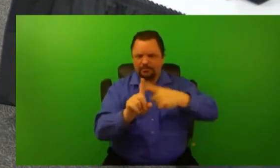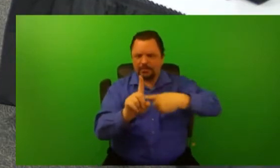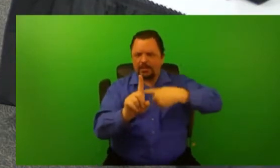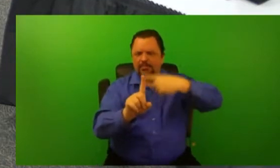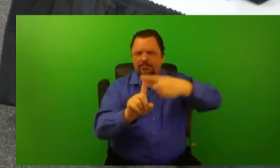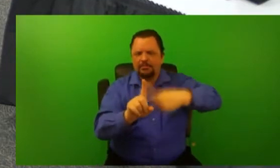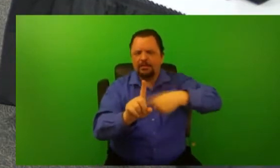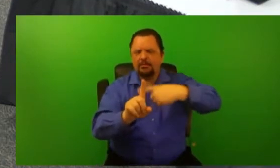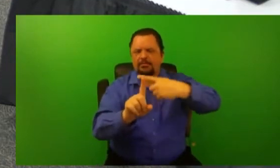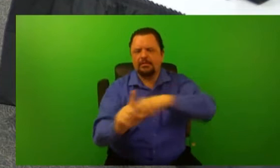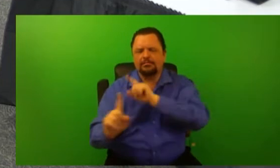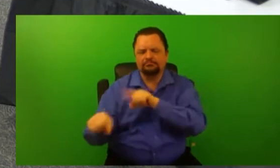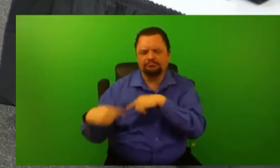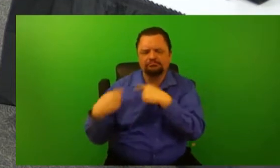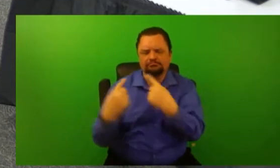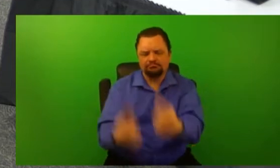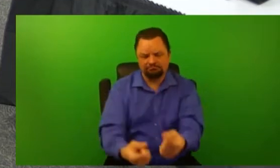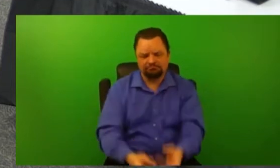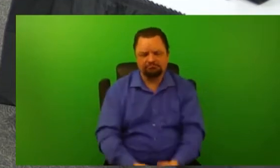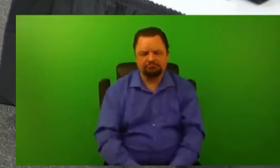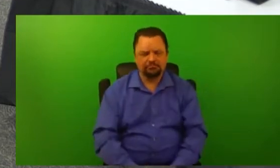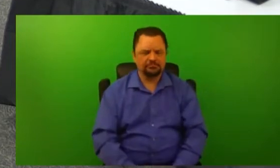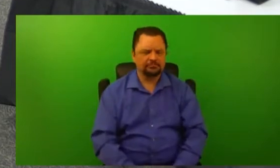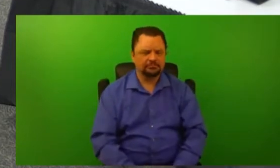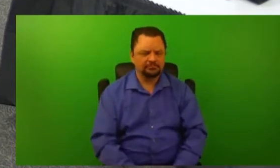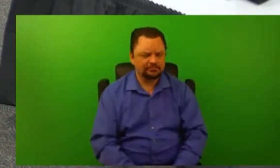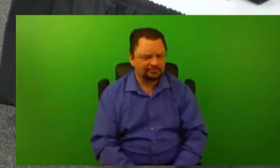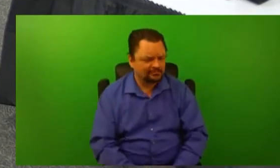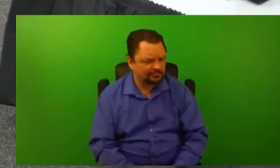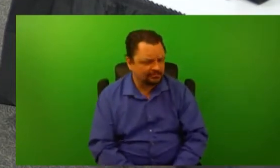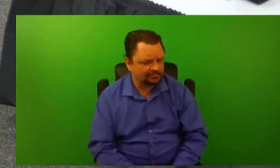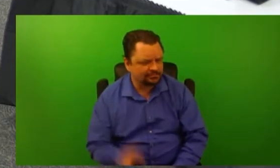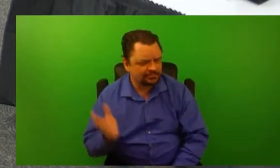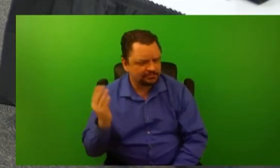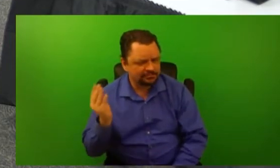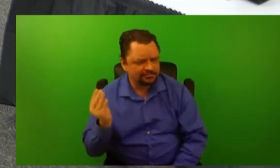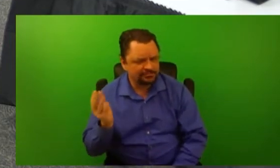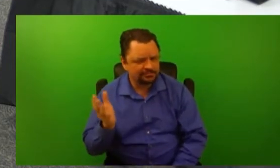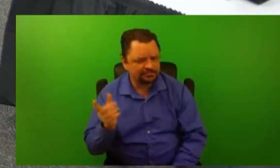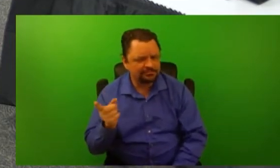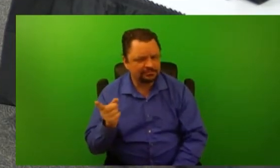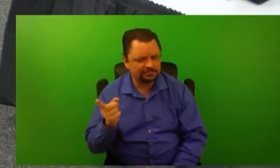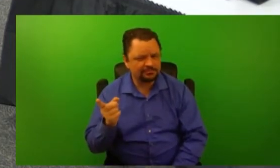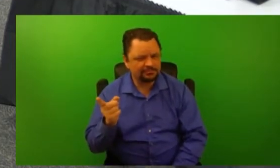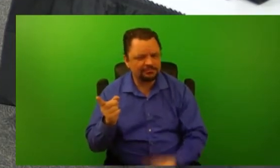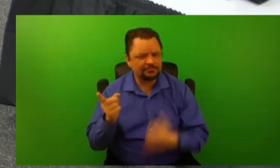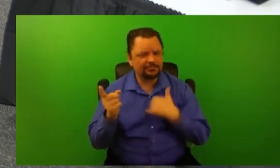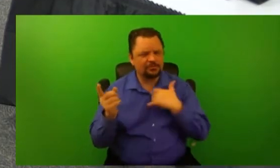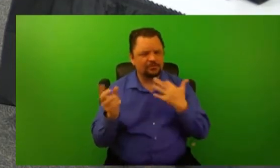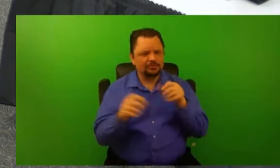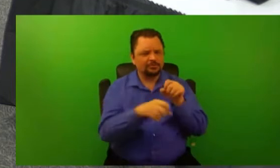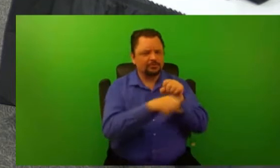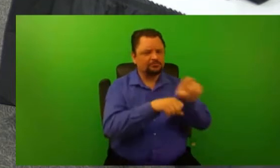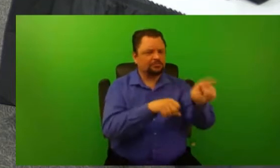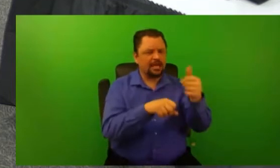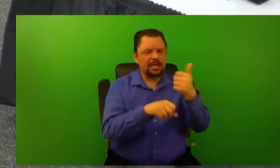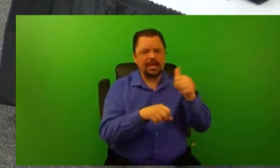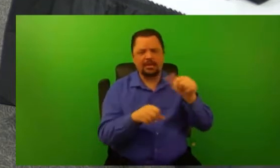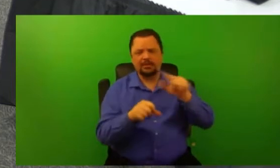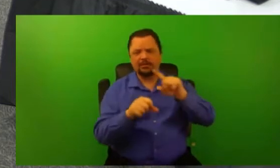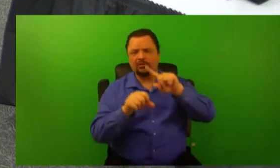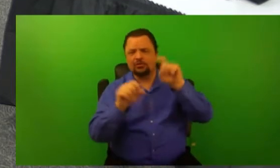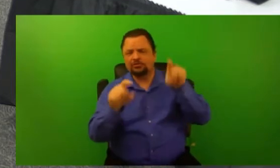if anybody gets it. And in fact, some members responded to my last email. And as a